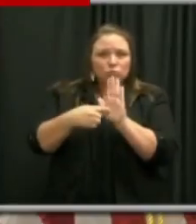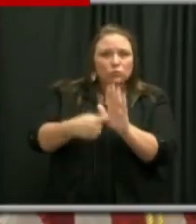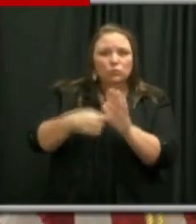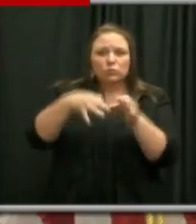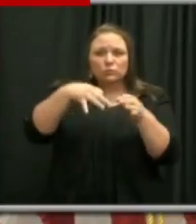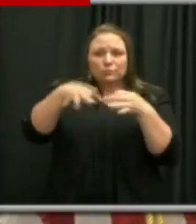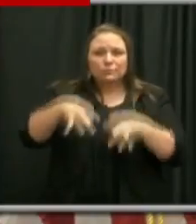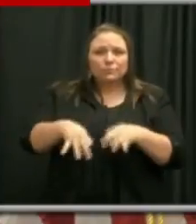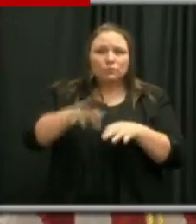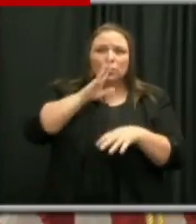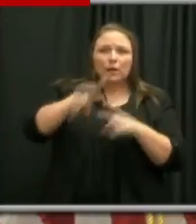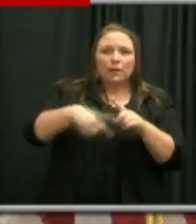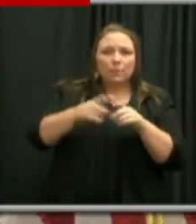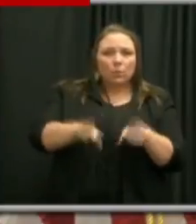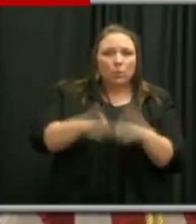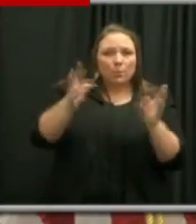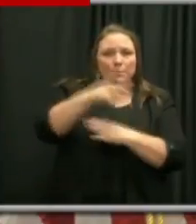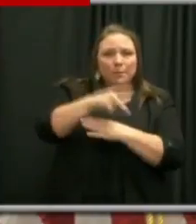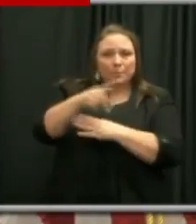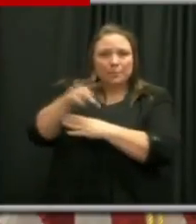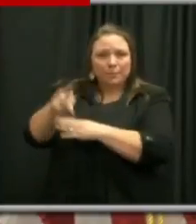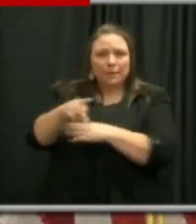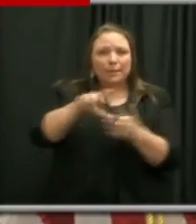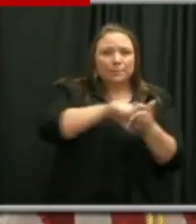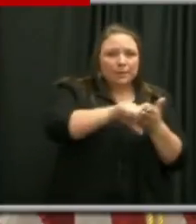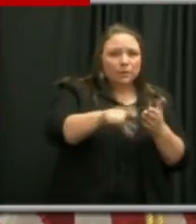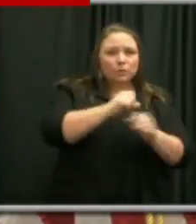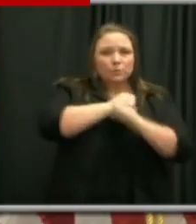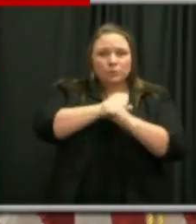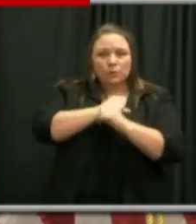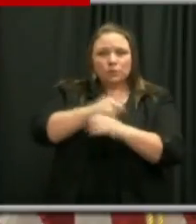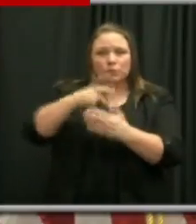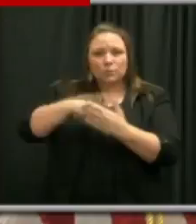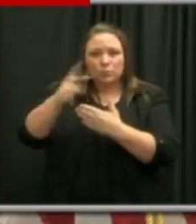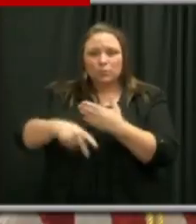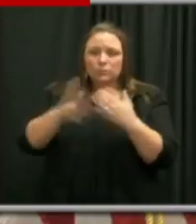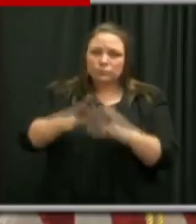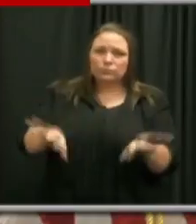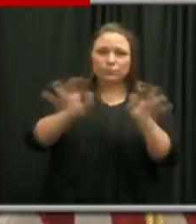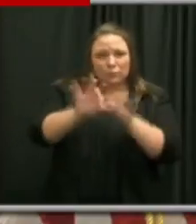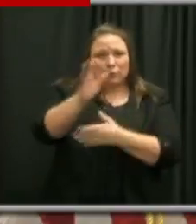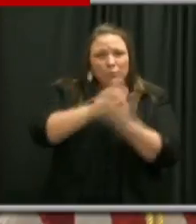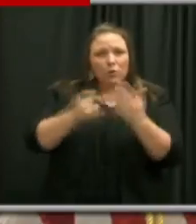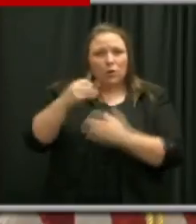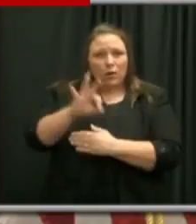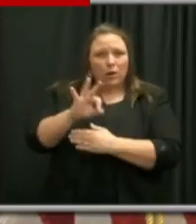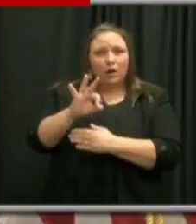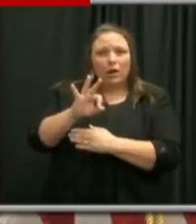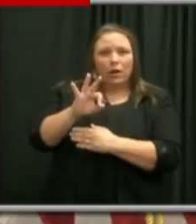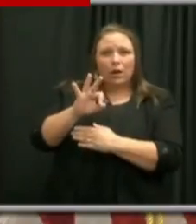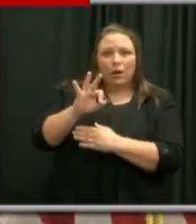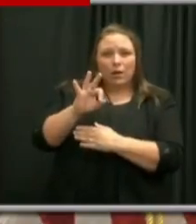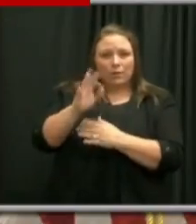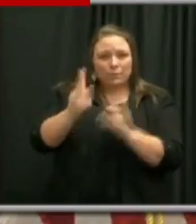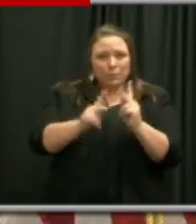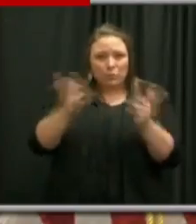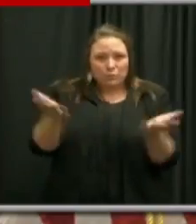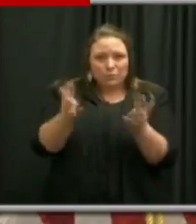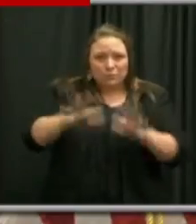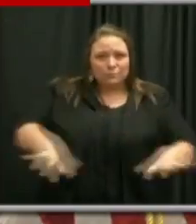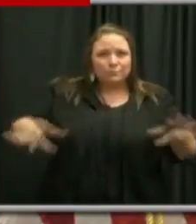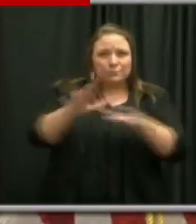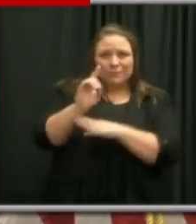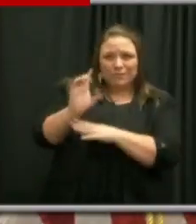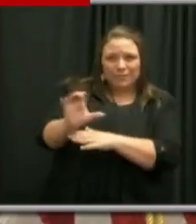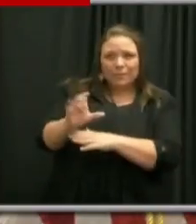of the Paycheck Protection Program, an important lifeline for business owners in Davidson County that has received a new round